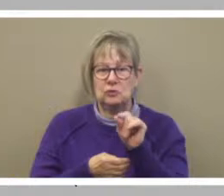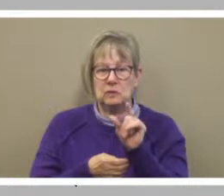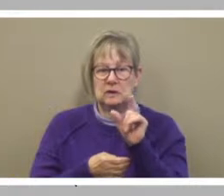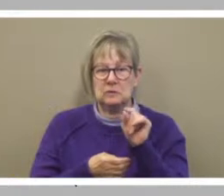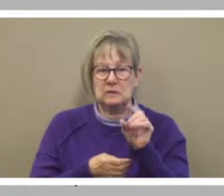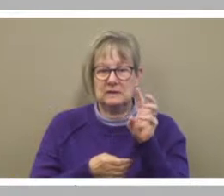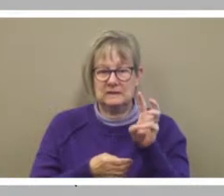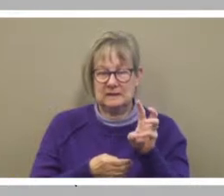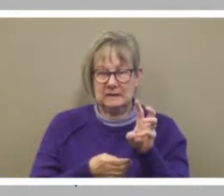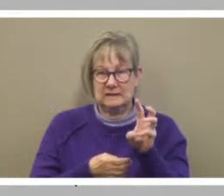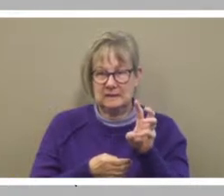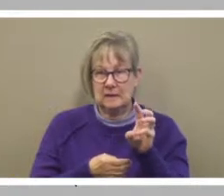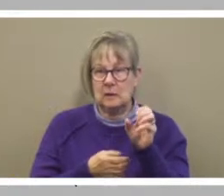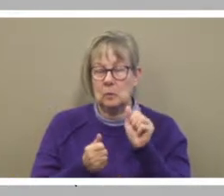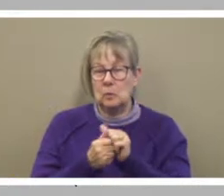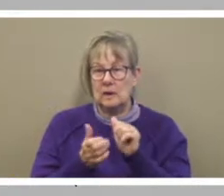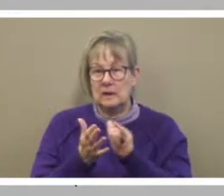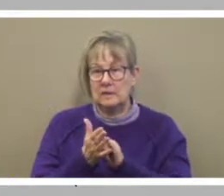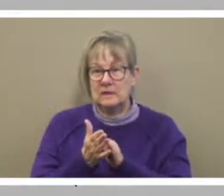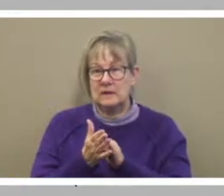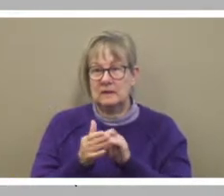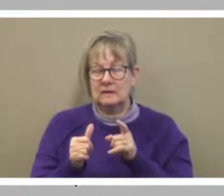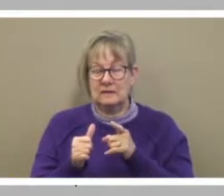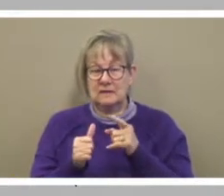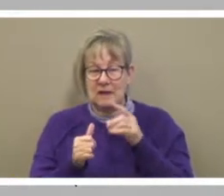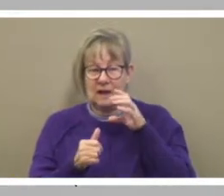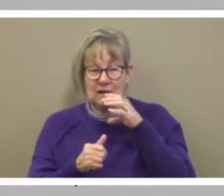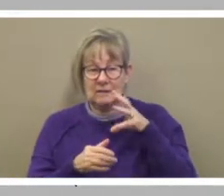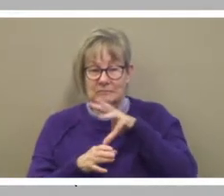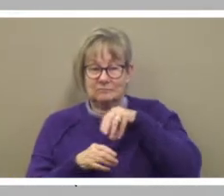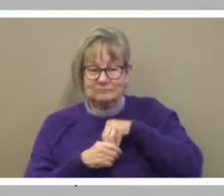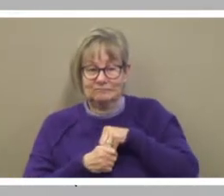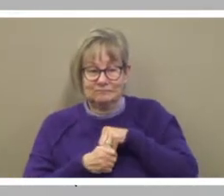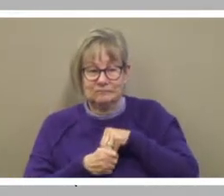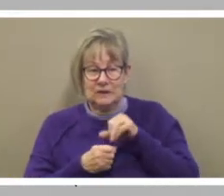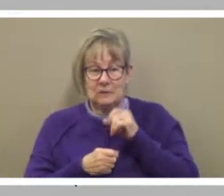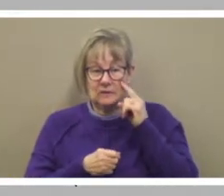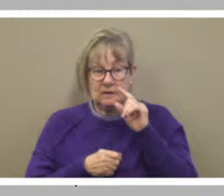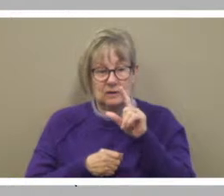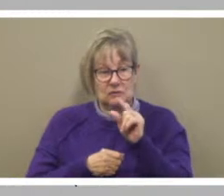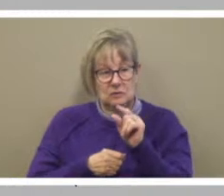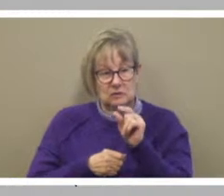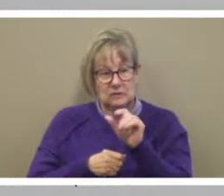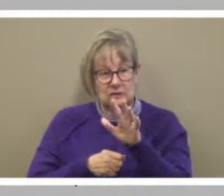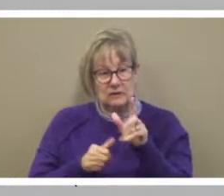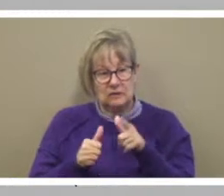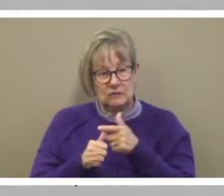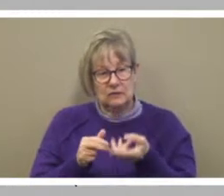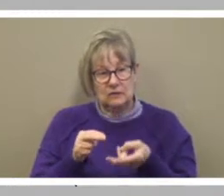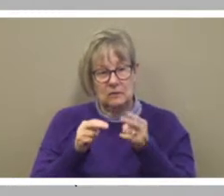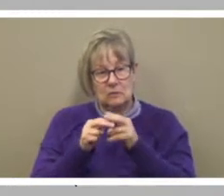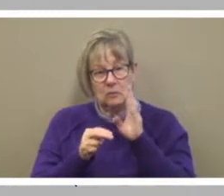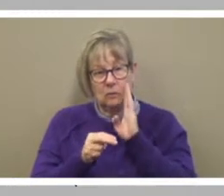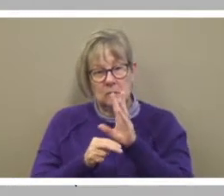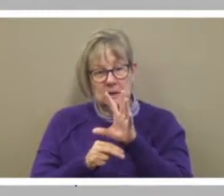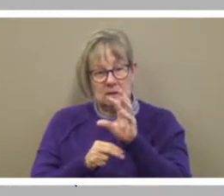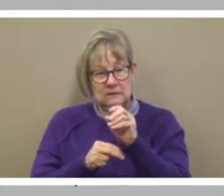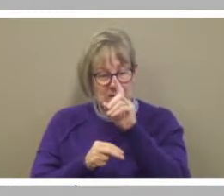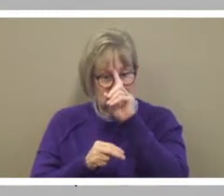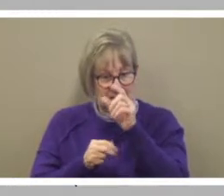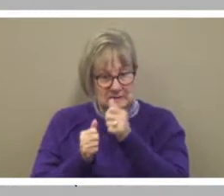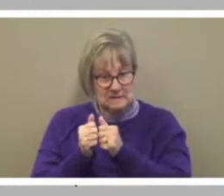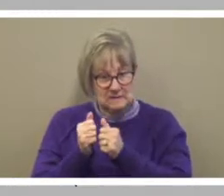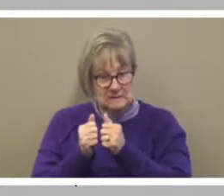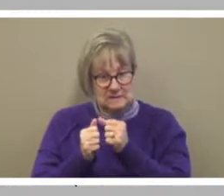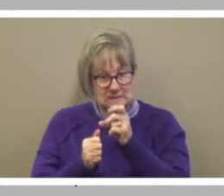2026. So with this initial assumptions, you're gonna see as part of 2025, so that the first increase would be 50 cents this September